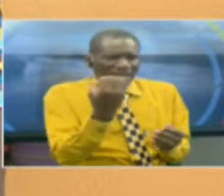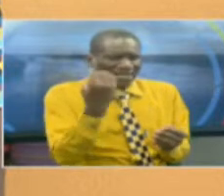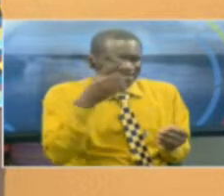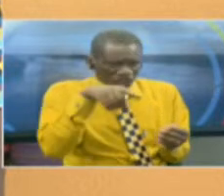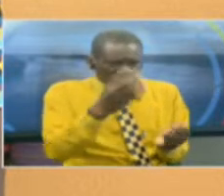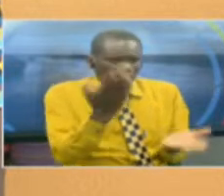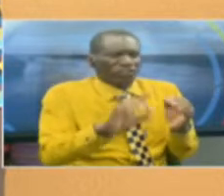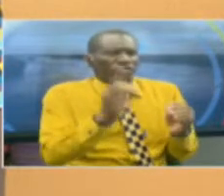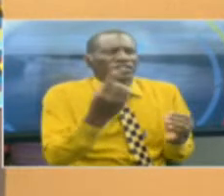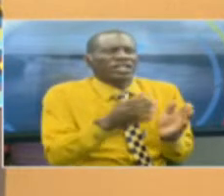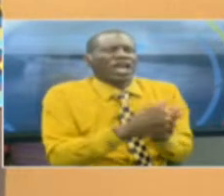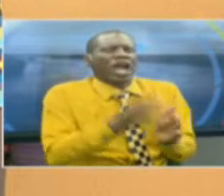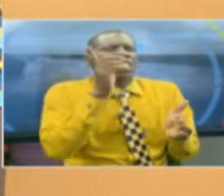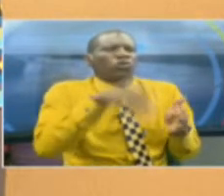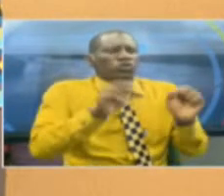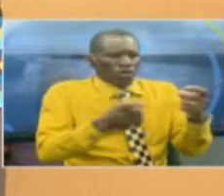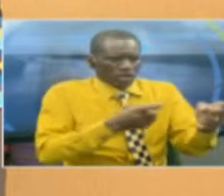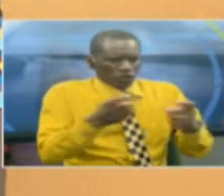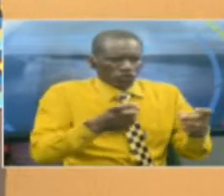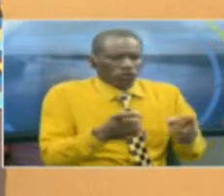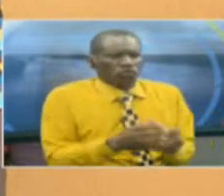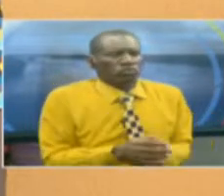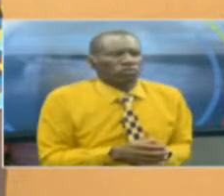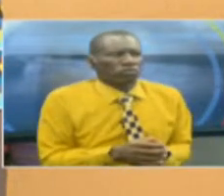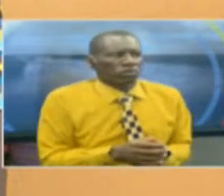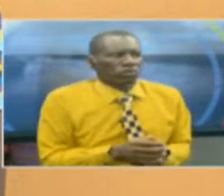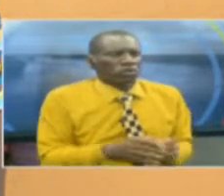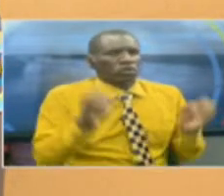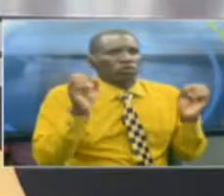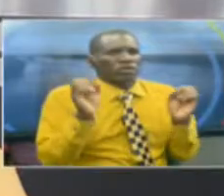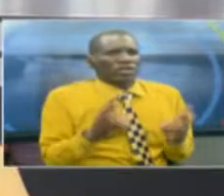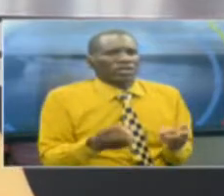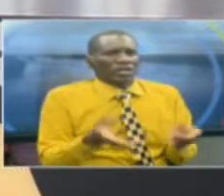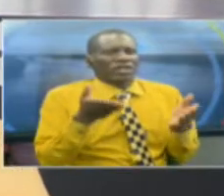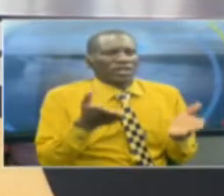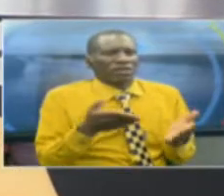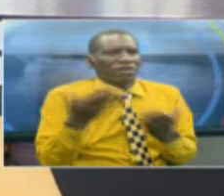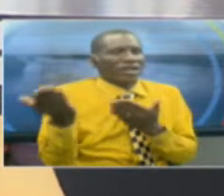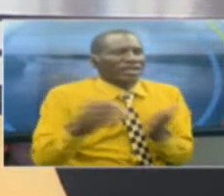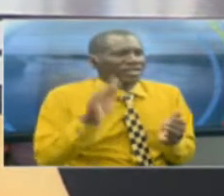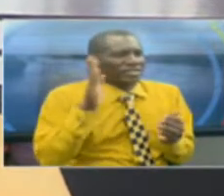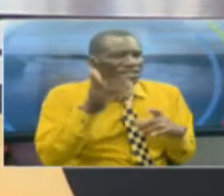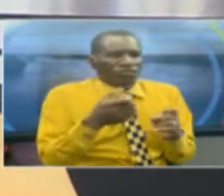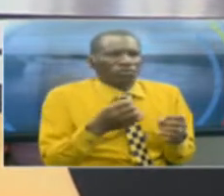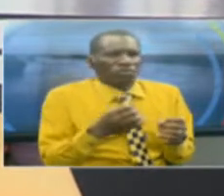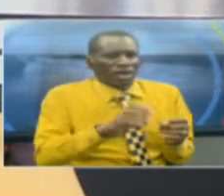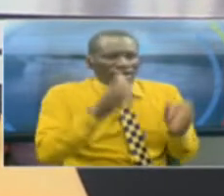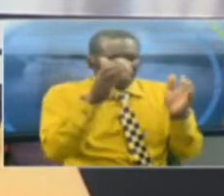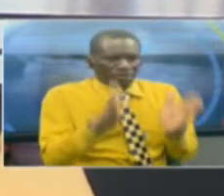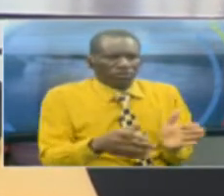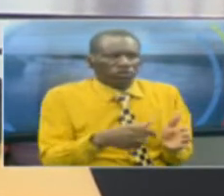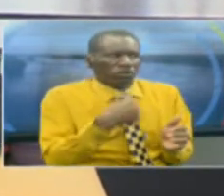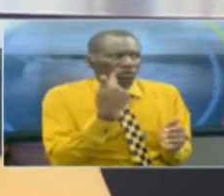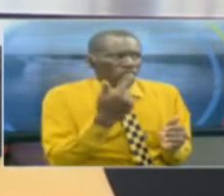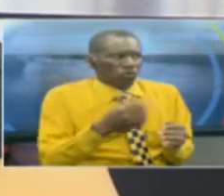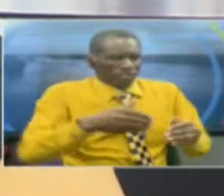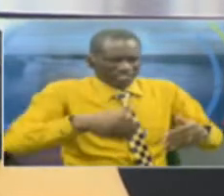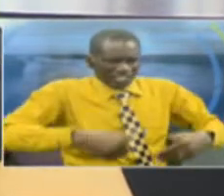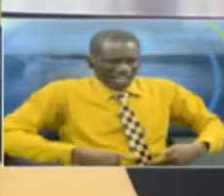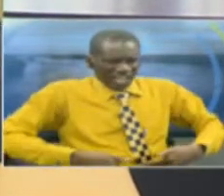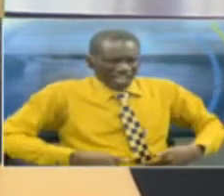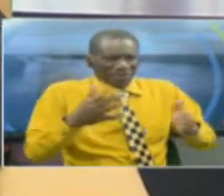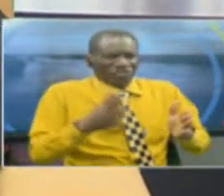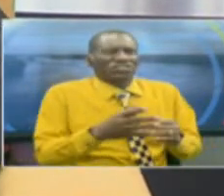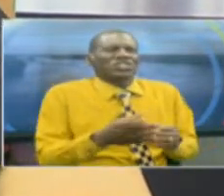is within your circle of control is very, very useful. Okay, now let's hear from somebody who is younger. We